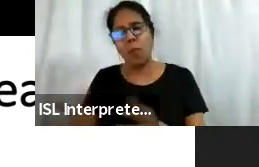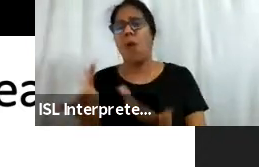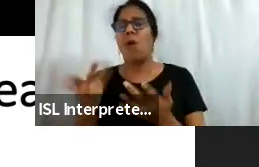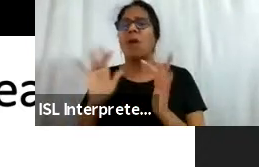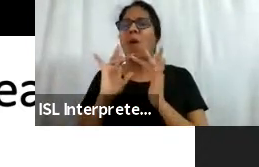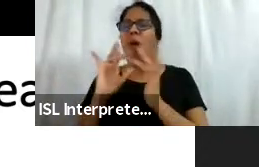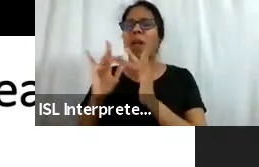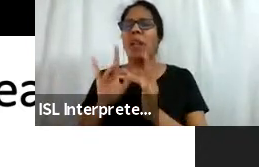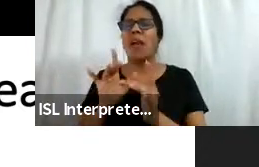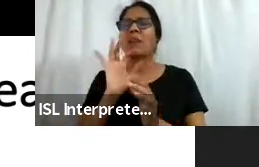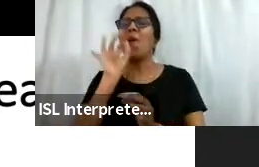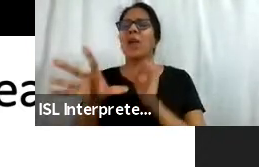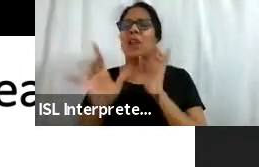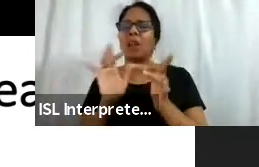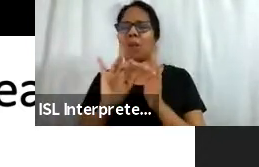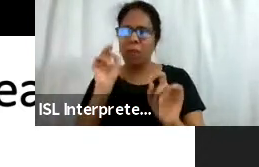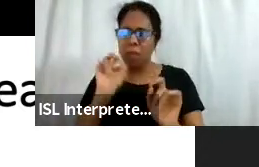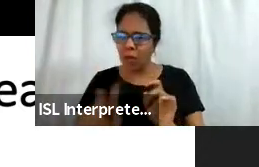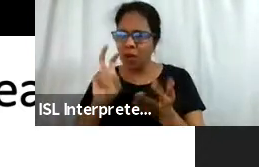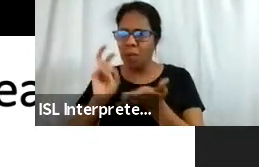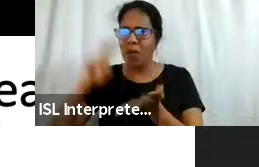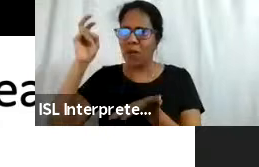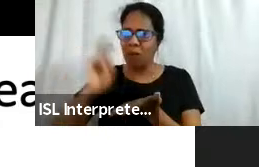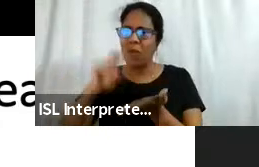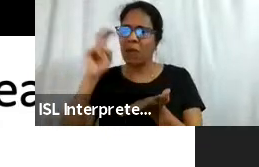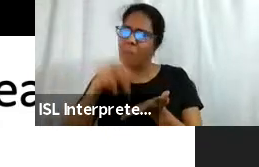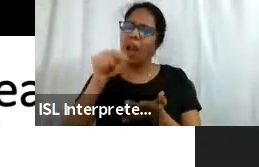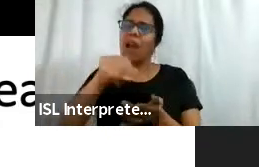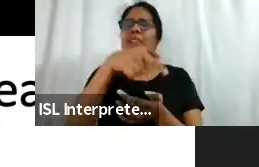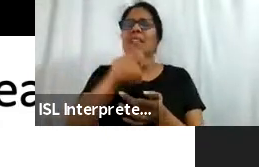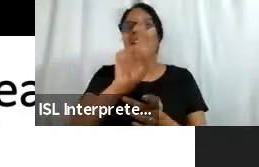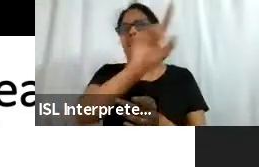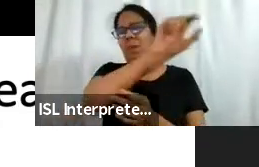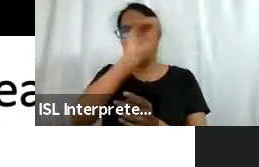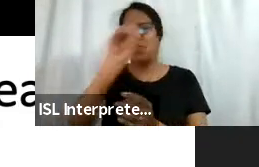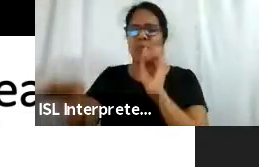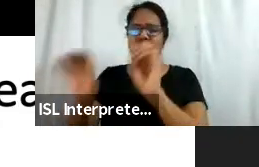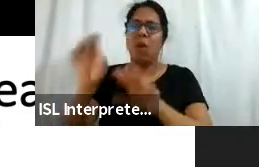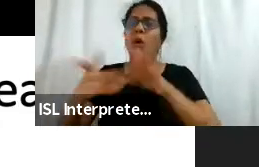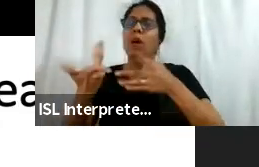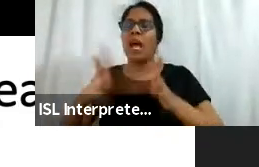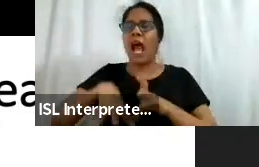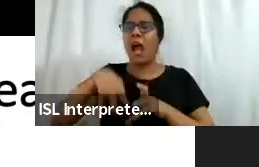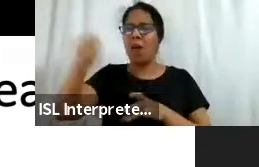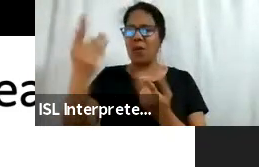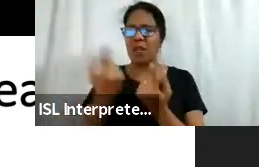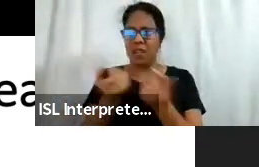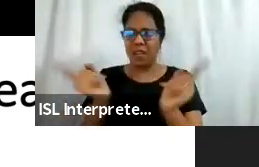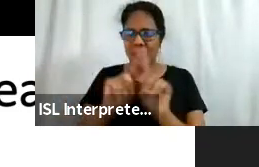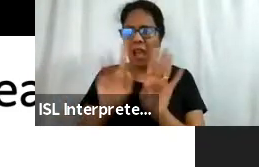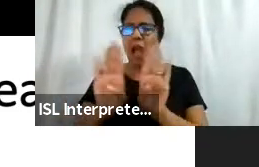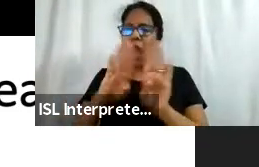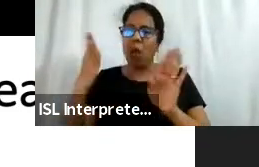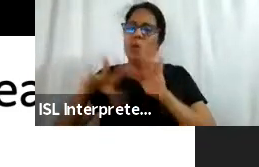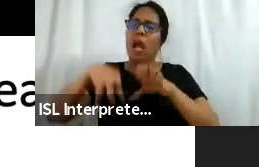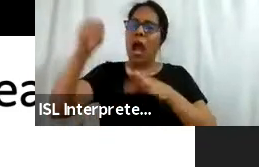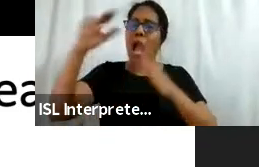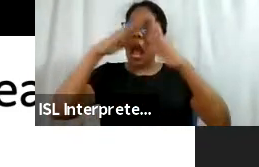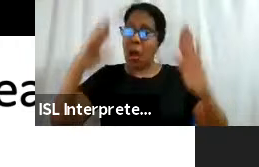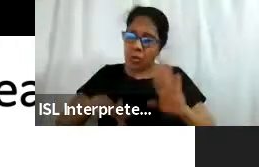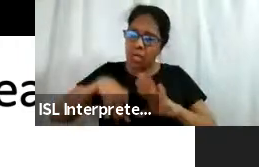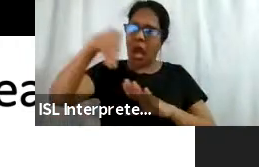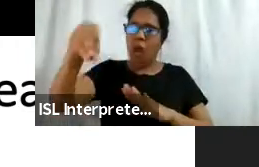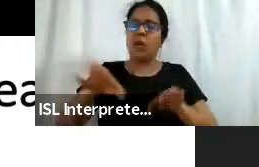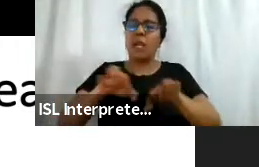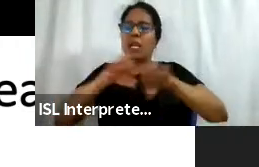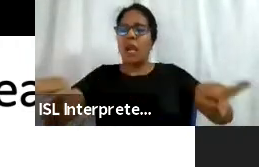You can order things online. Ensure that you have some table or something where the commodities or the things which